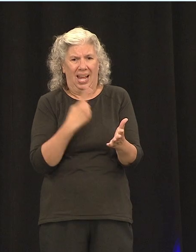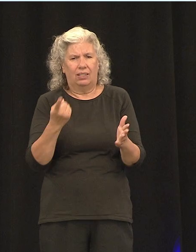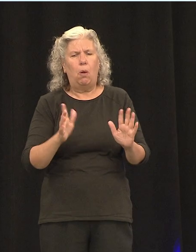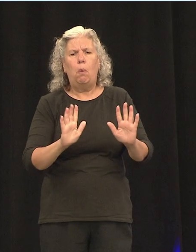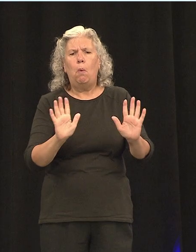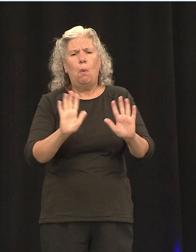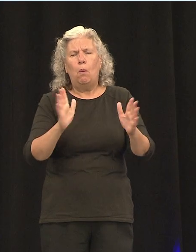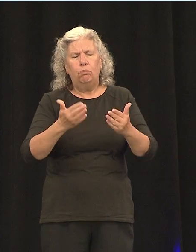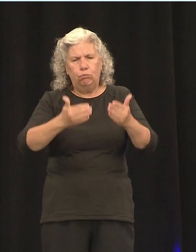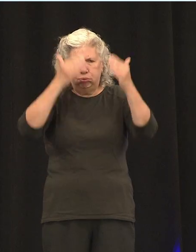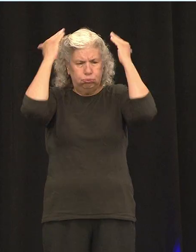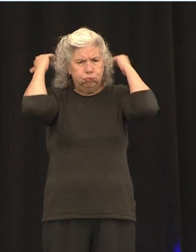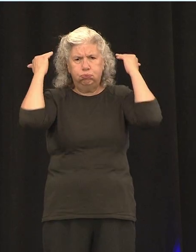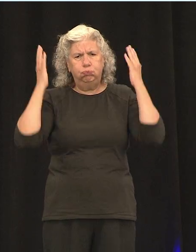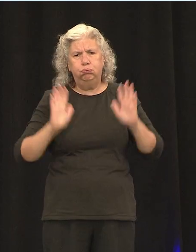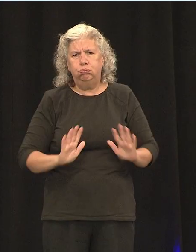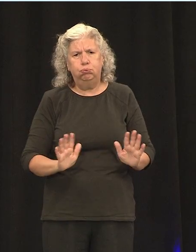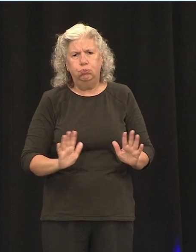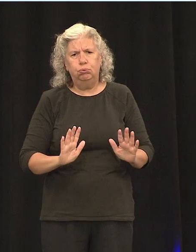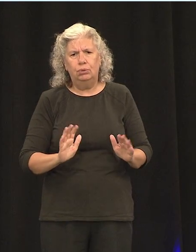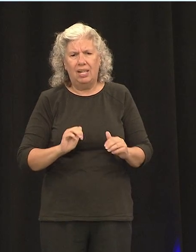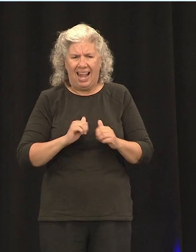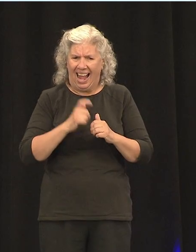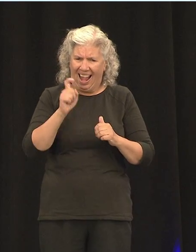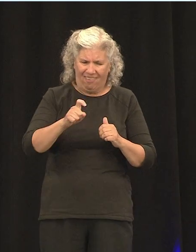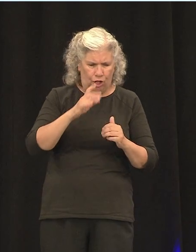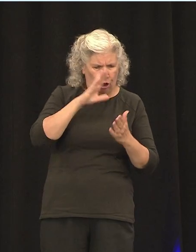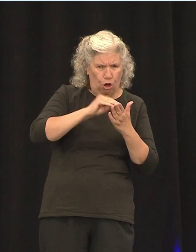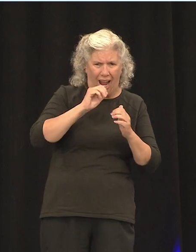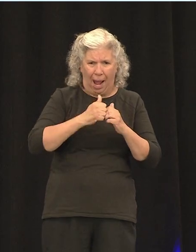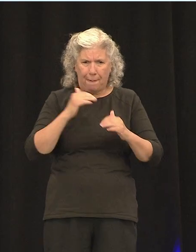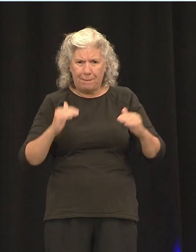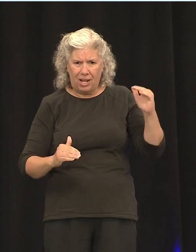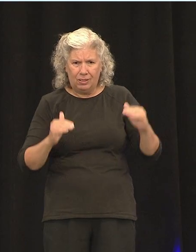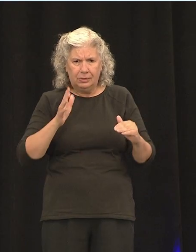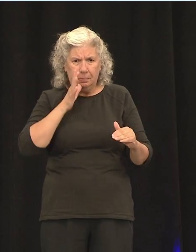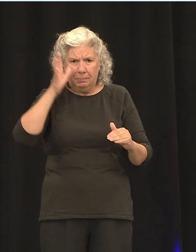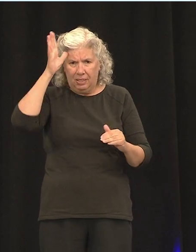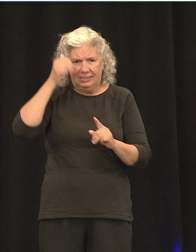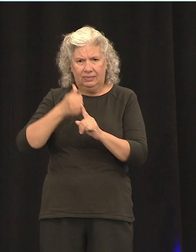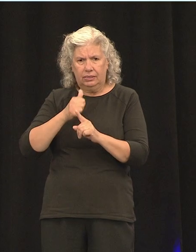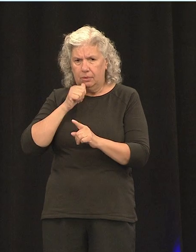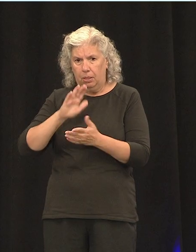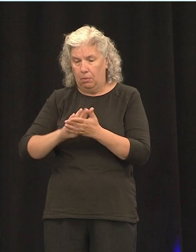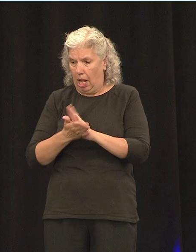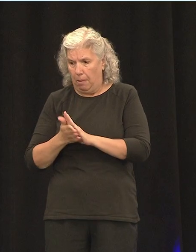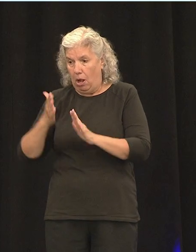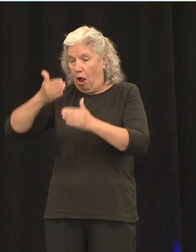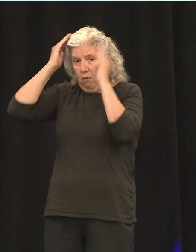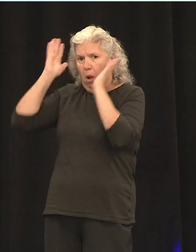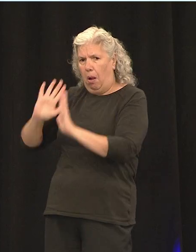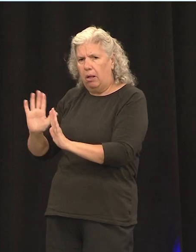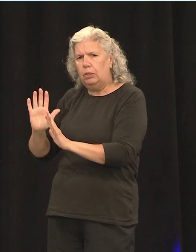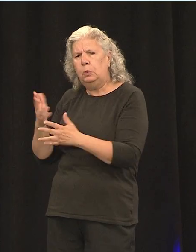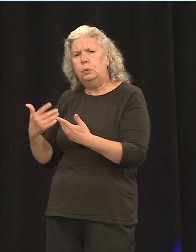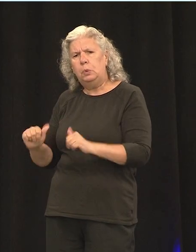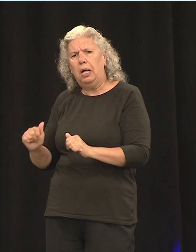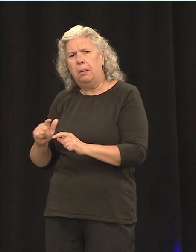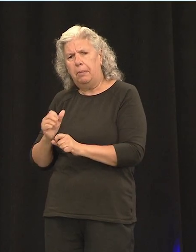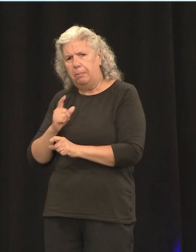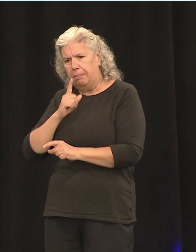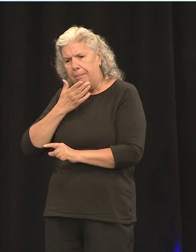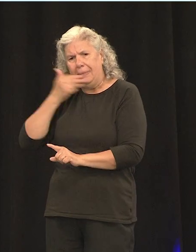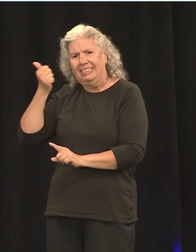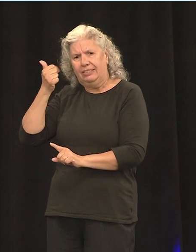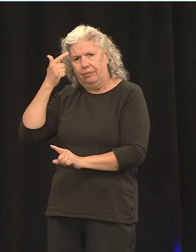all of those things so that you as parents are not overwhelmed, you make it the best experience for the child, and